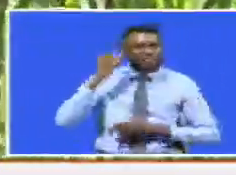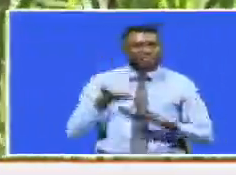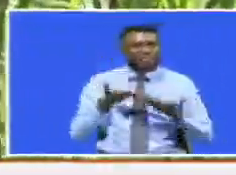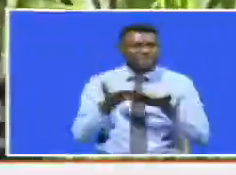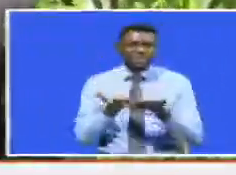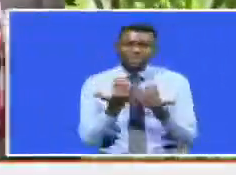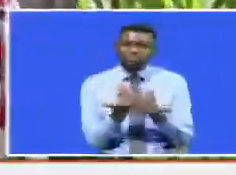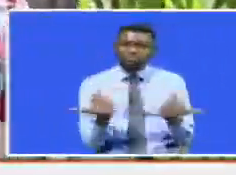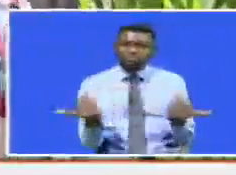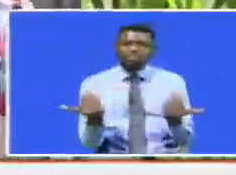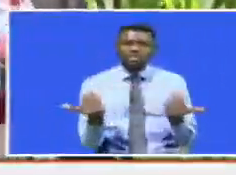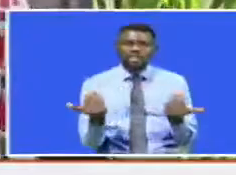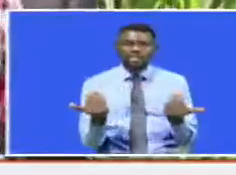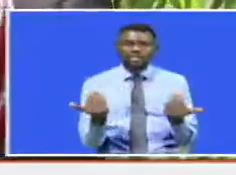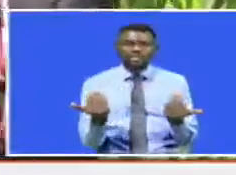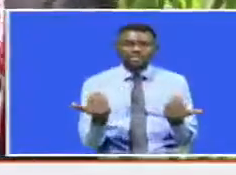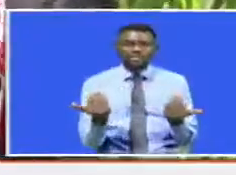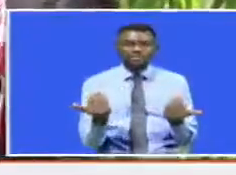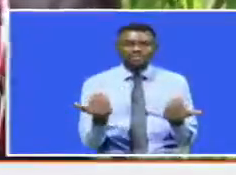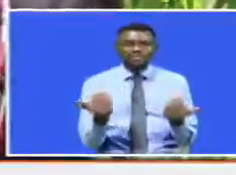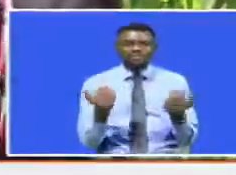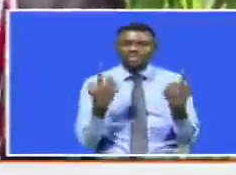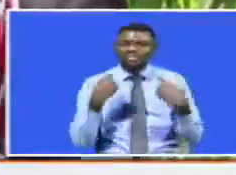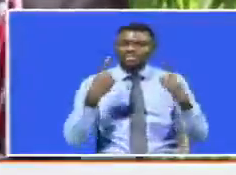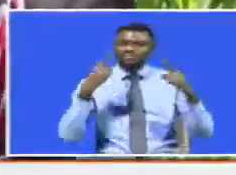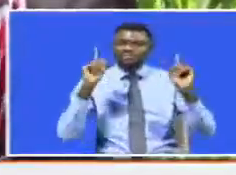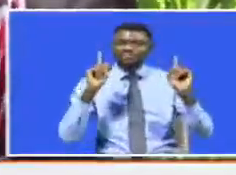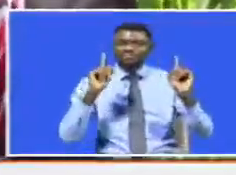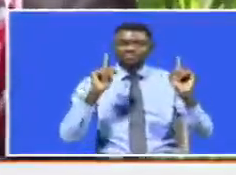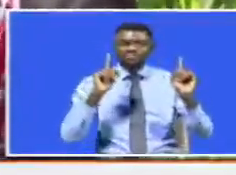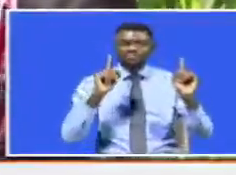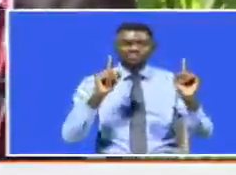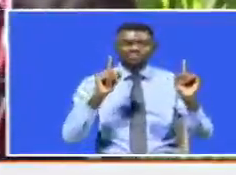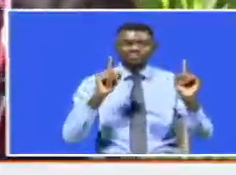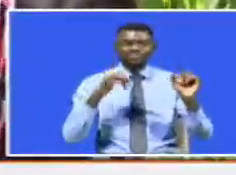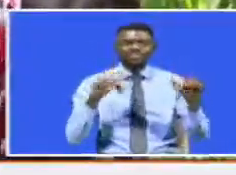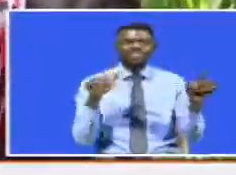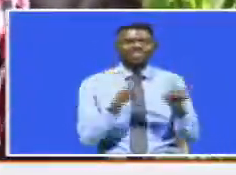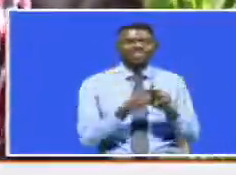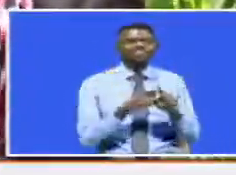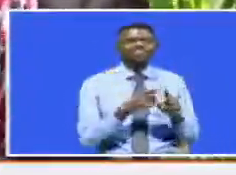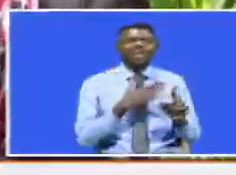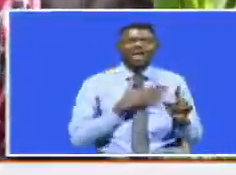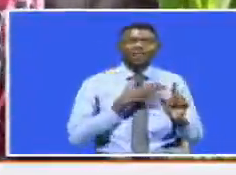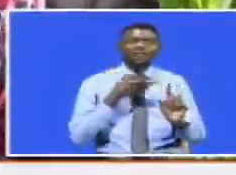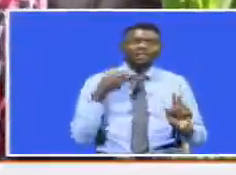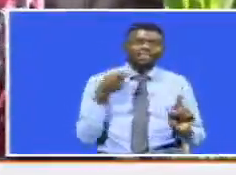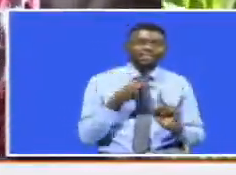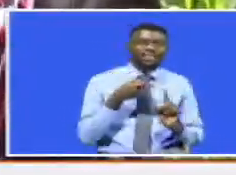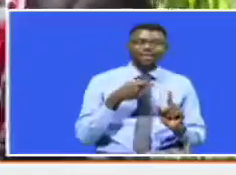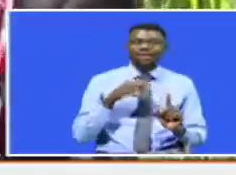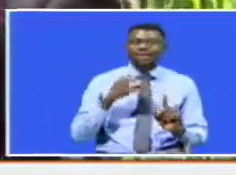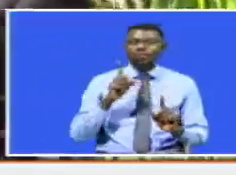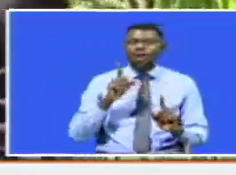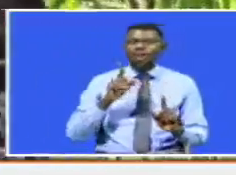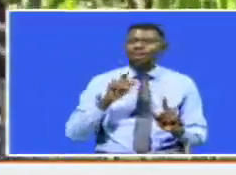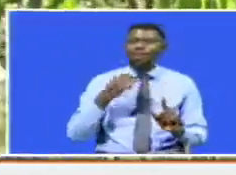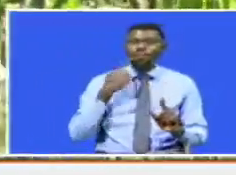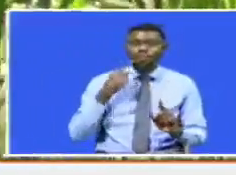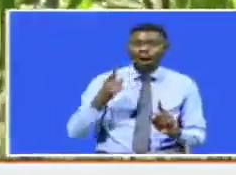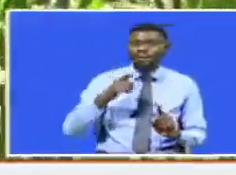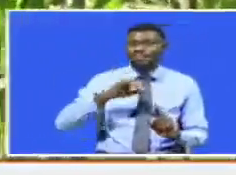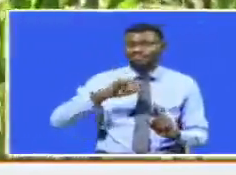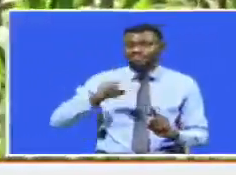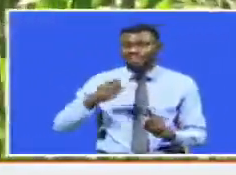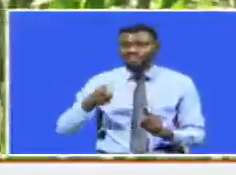waweze kutambua ndoto zao. Dream Your Child Fund ni kufikia watoto 1,100,000, 100 million